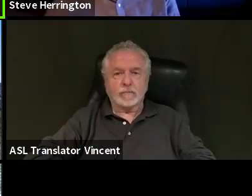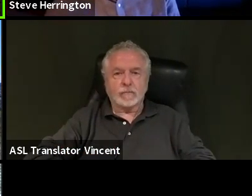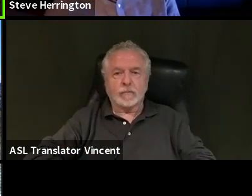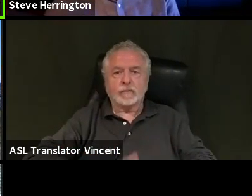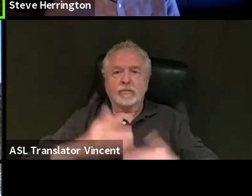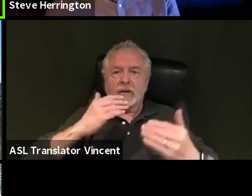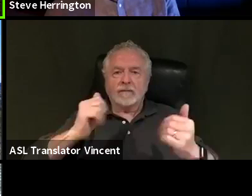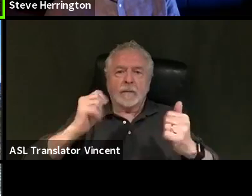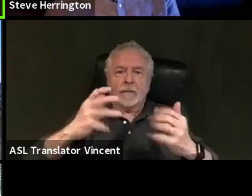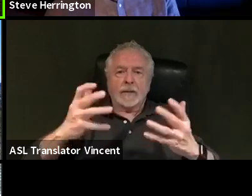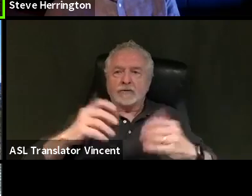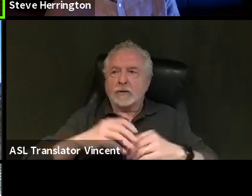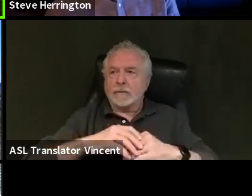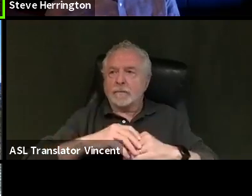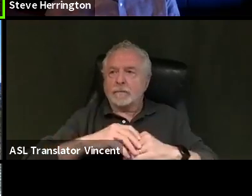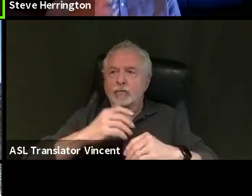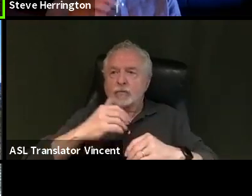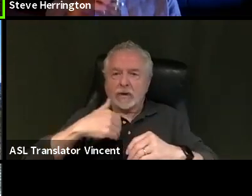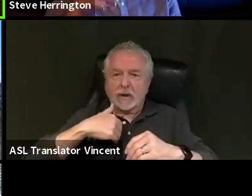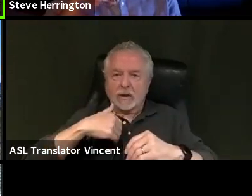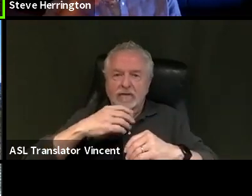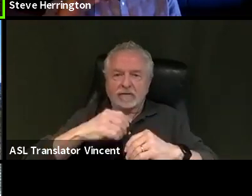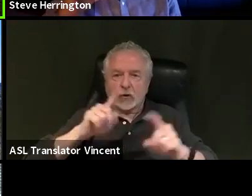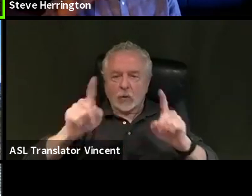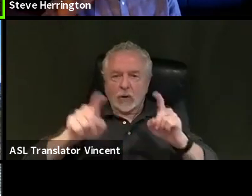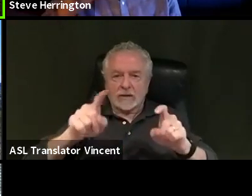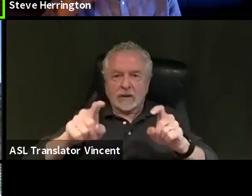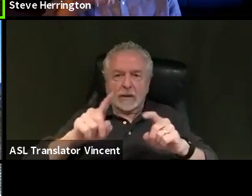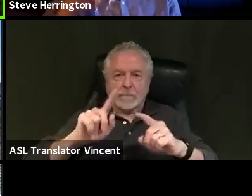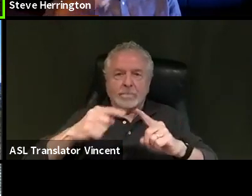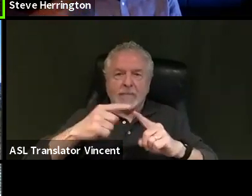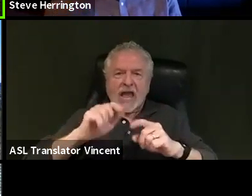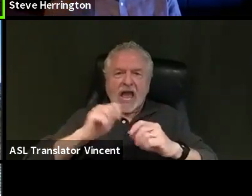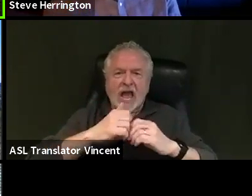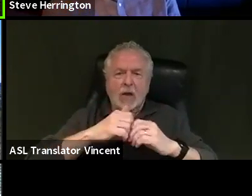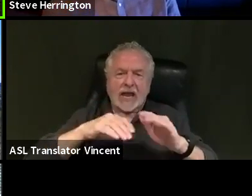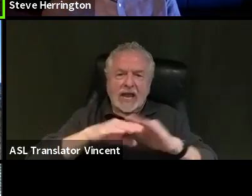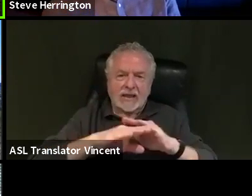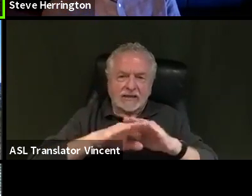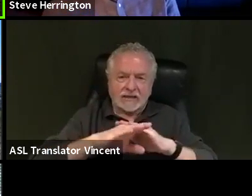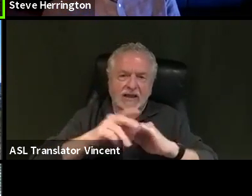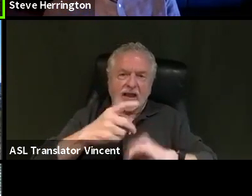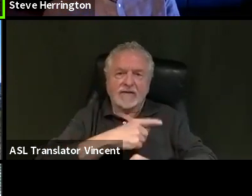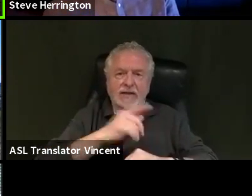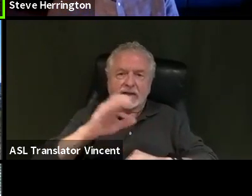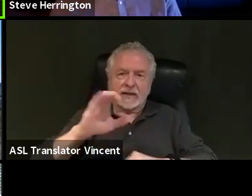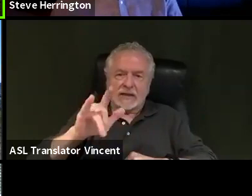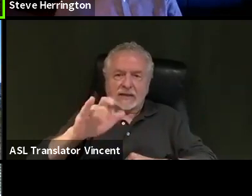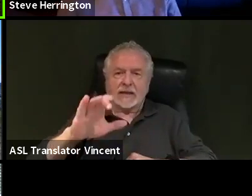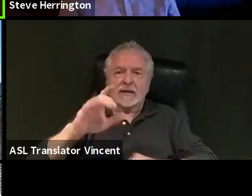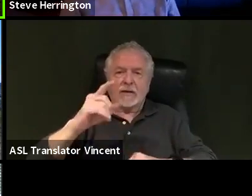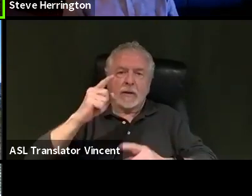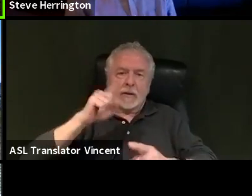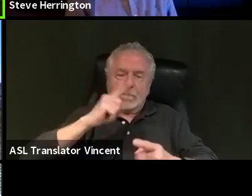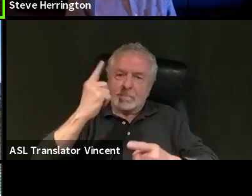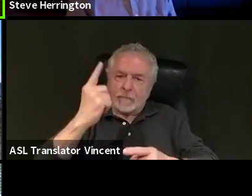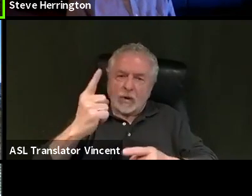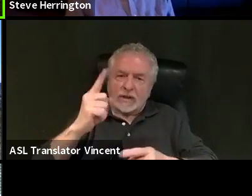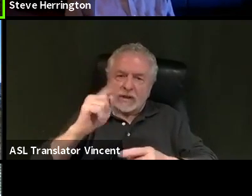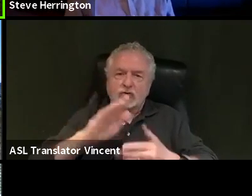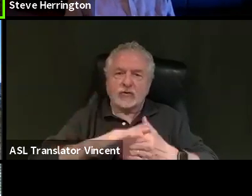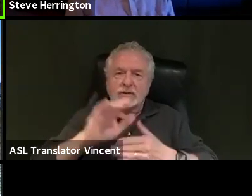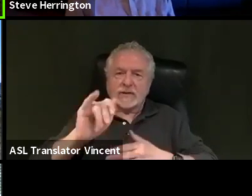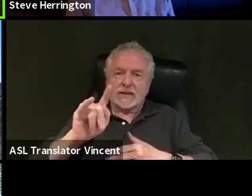Okay, thank you very much. We have gotten some questions about how to access vaccine clinics, especially ones at